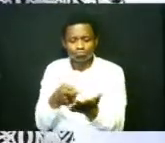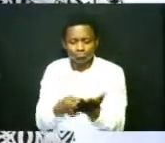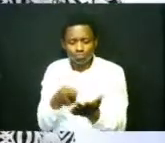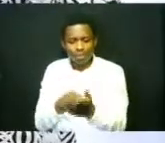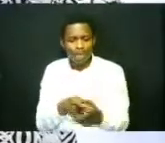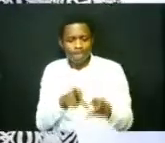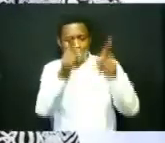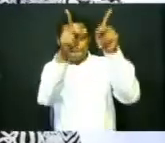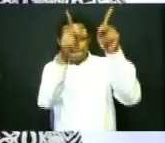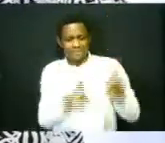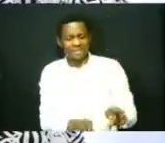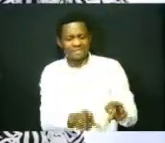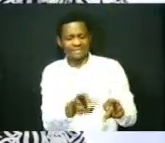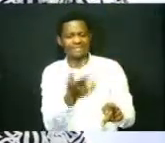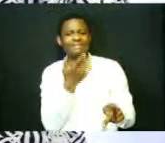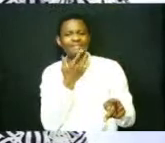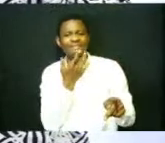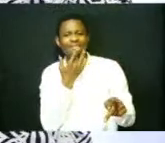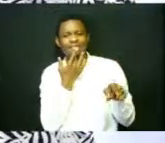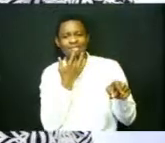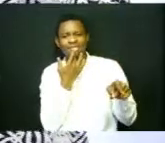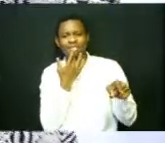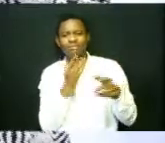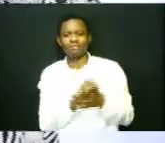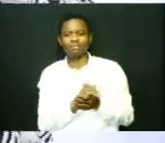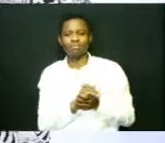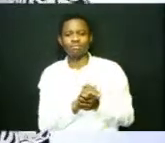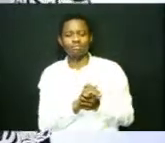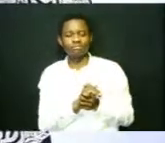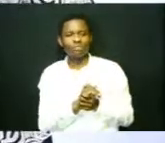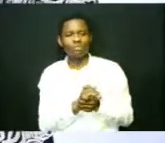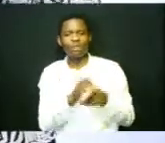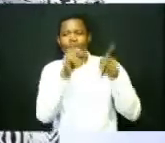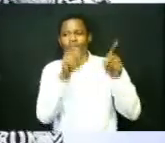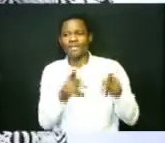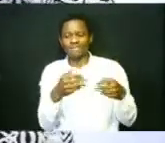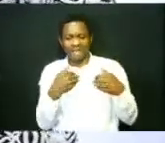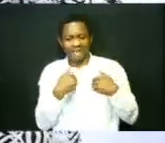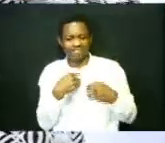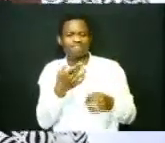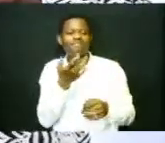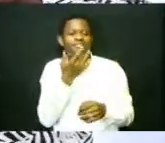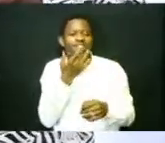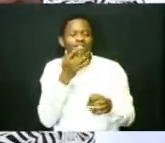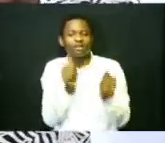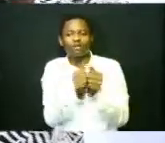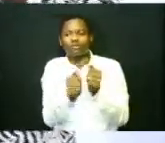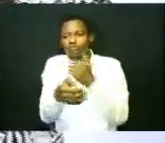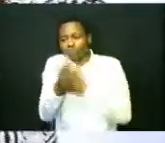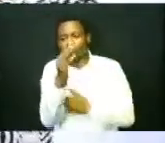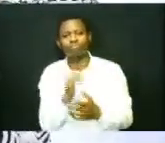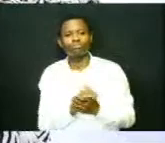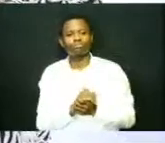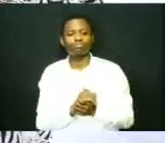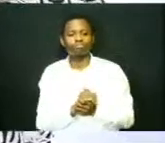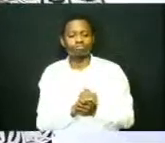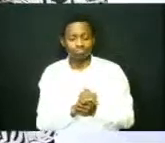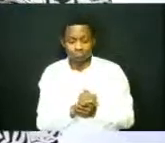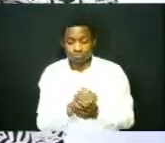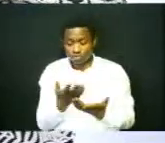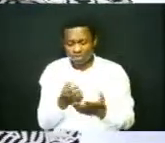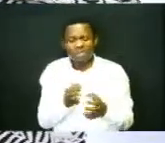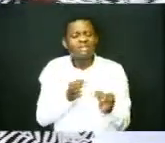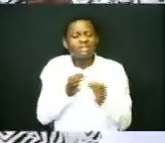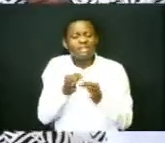Enyumre ni ameni wudi won komo ne de wadom no. Or having favor with the Lord. Anna se wunya onyankopon nim adom. Briefly, we want to define